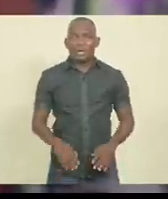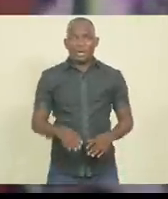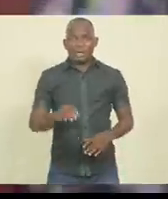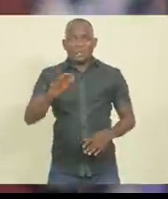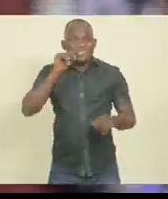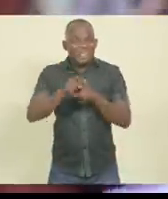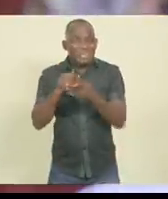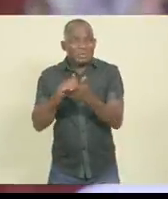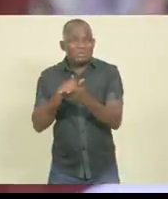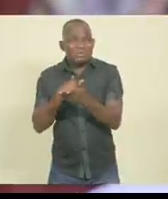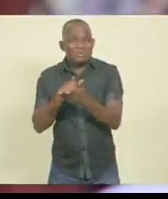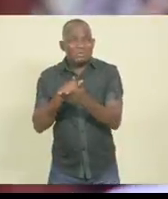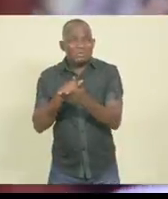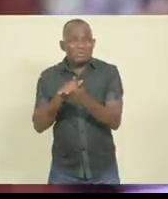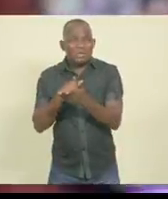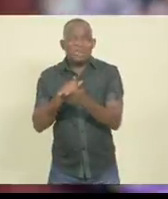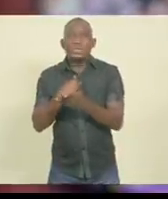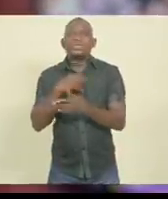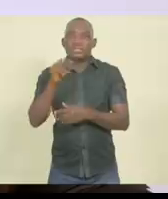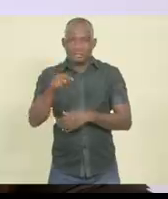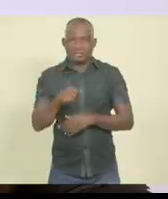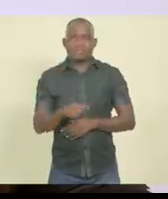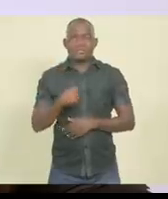sister. That's all you heard?